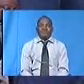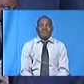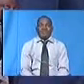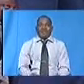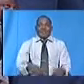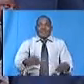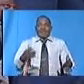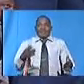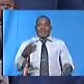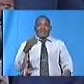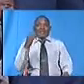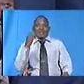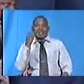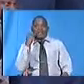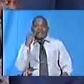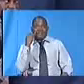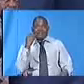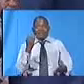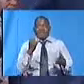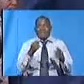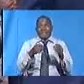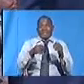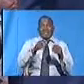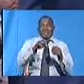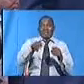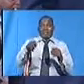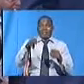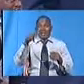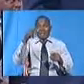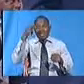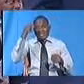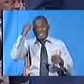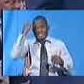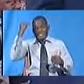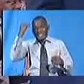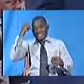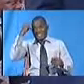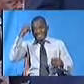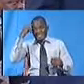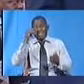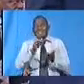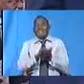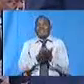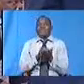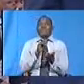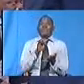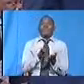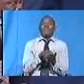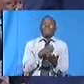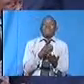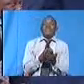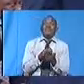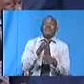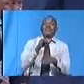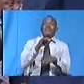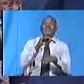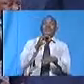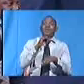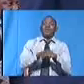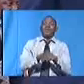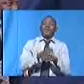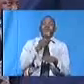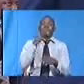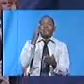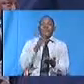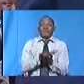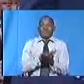If the petitioner's view of the evidence is on the face of the pink sheet,